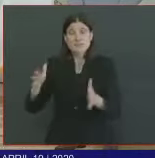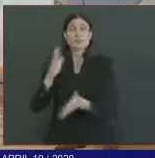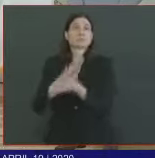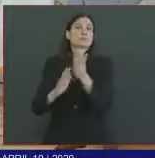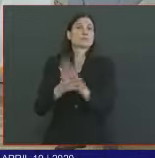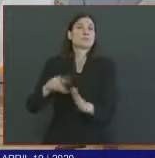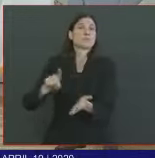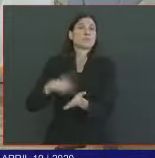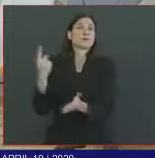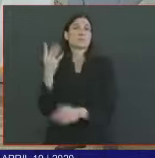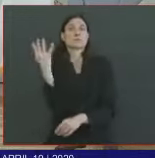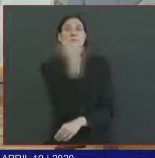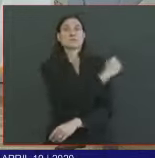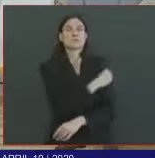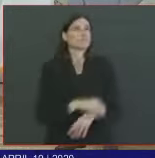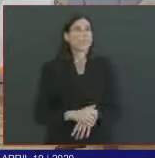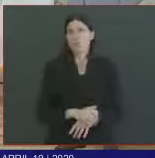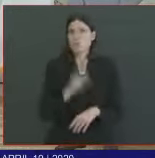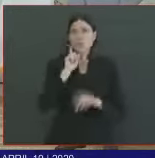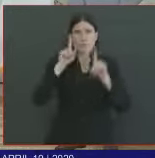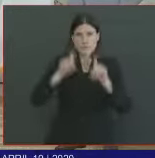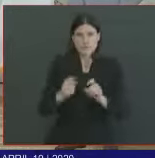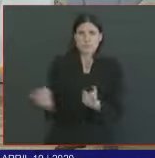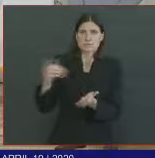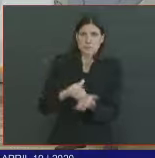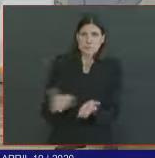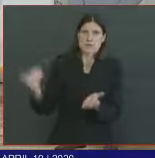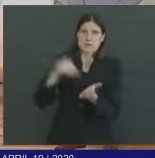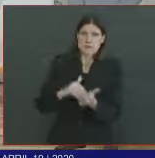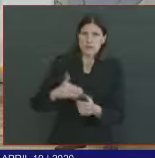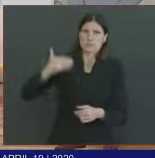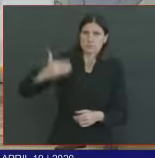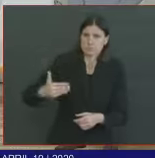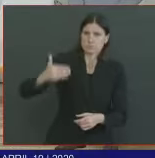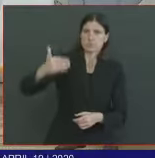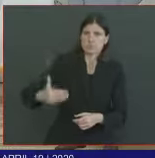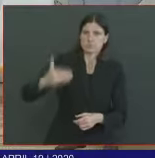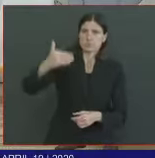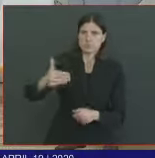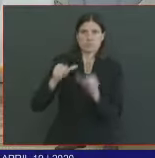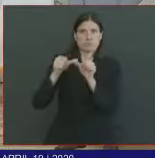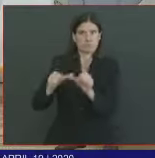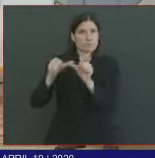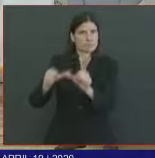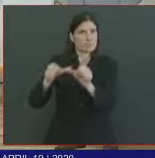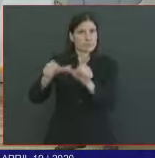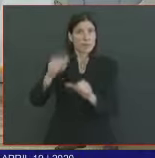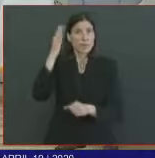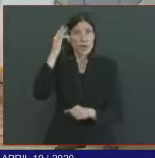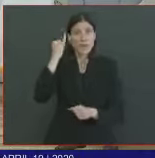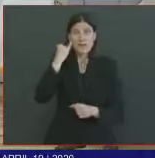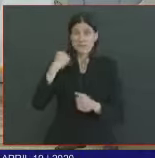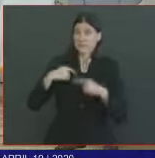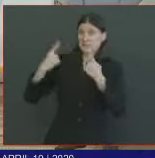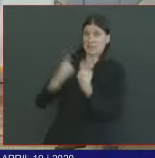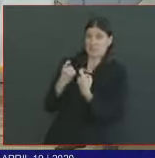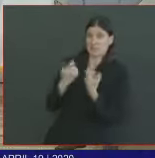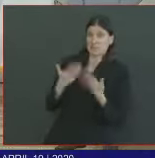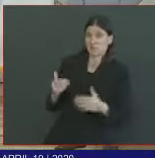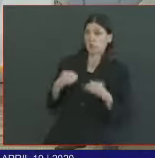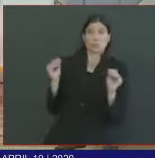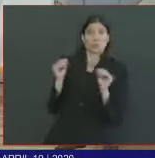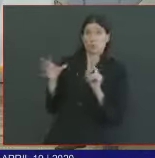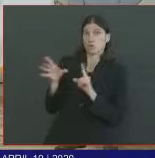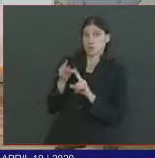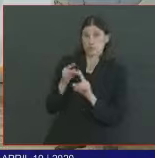We're going to be starting with the nursing homes with the most cases, and then nursing homes with no current cases. And this is really going back to the top of the